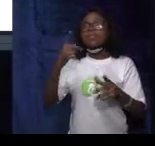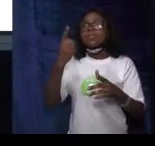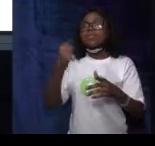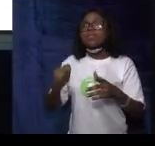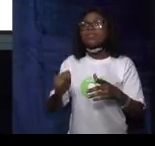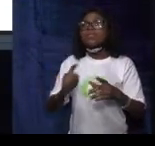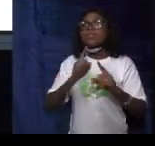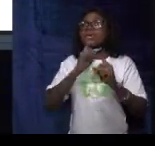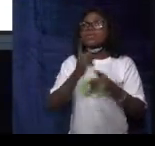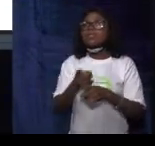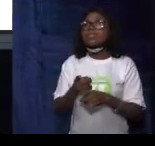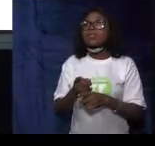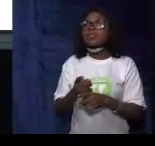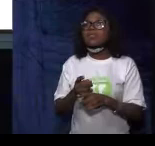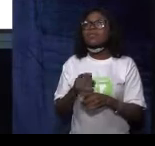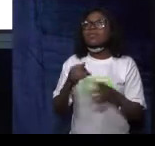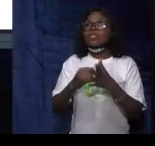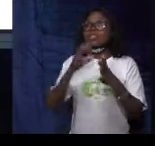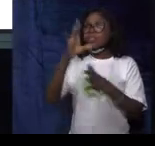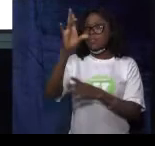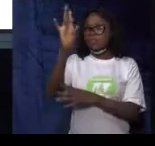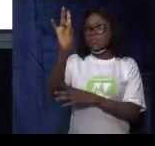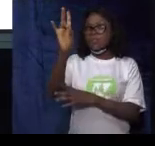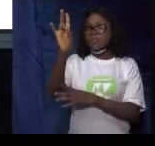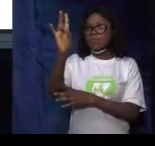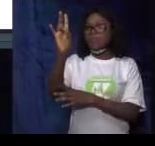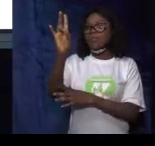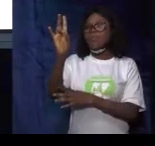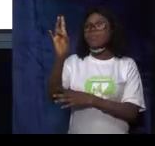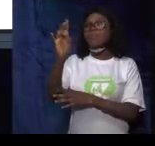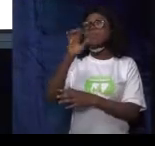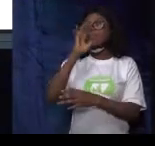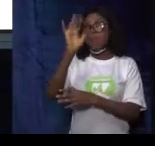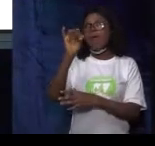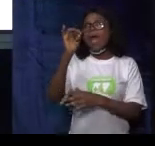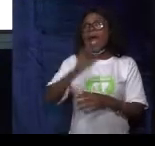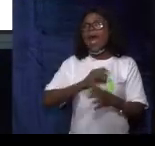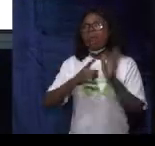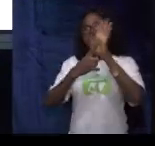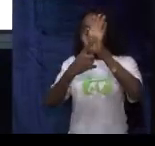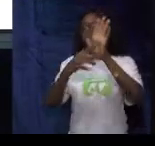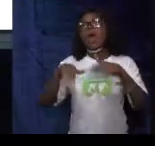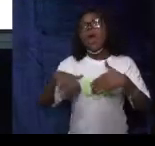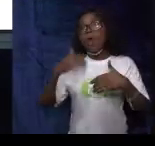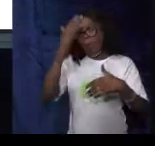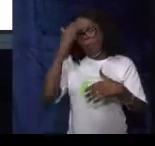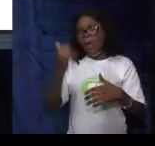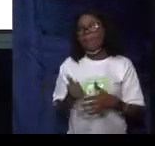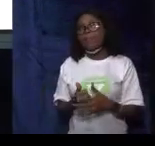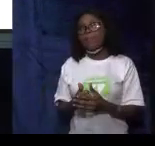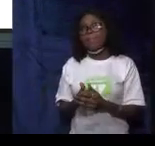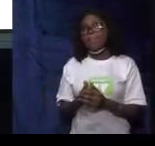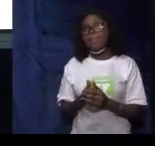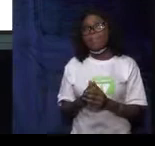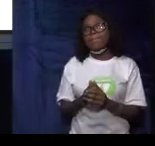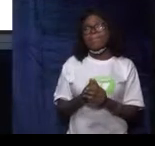Well, let's see what the answer is. The answer should be 7, the value of y, and I'll show you